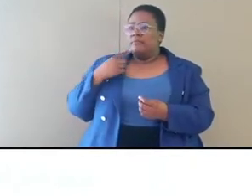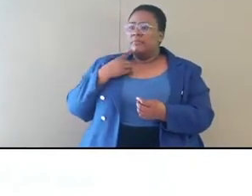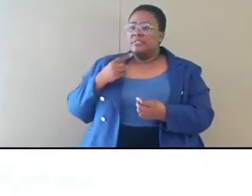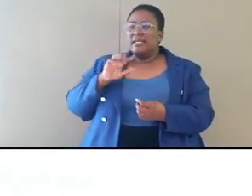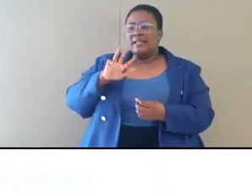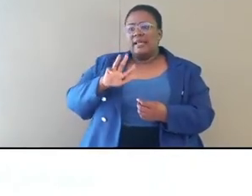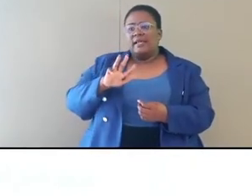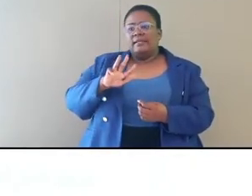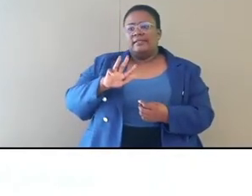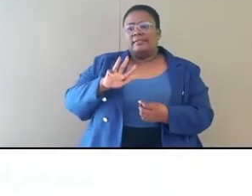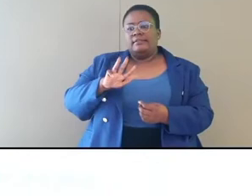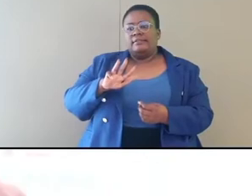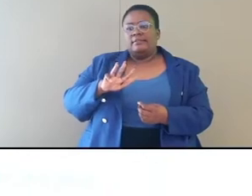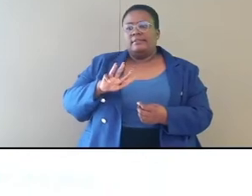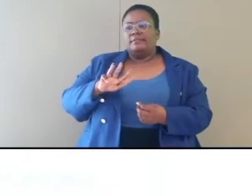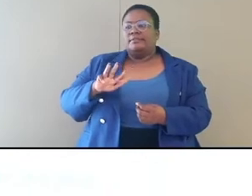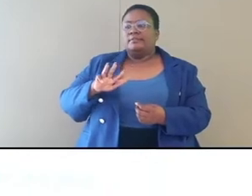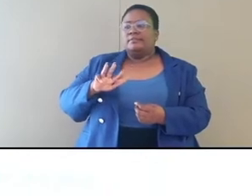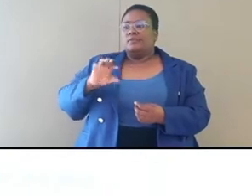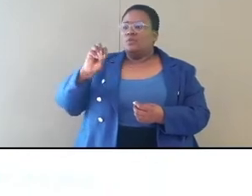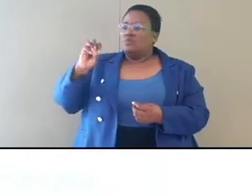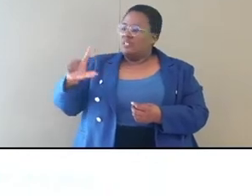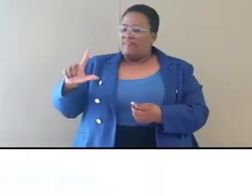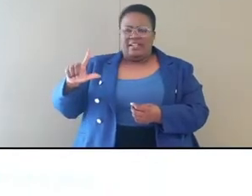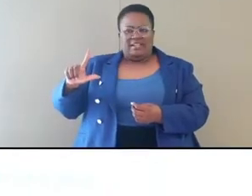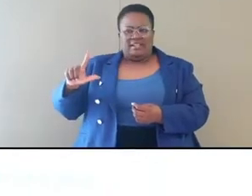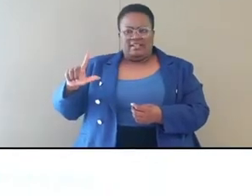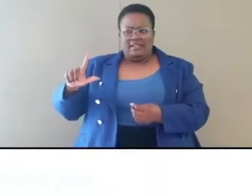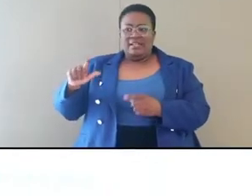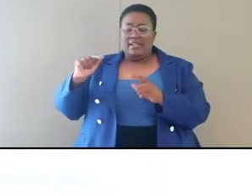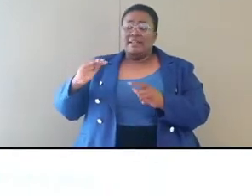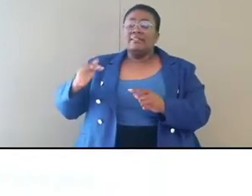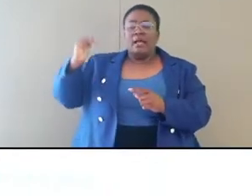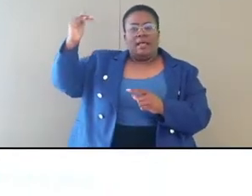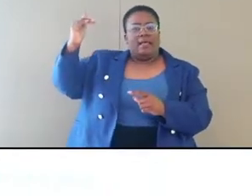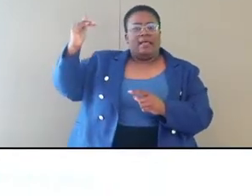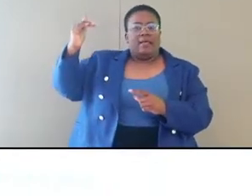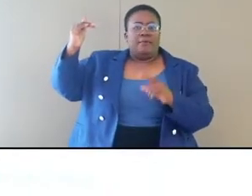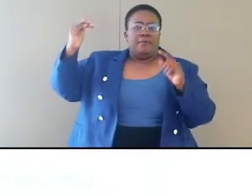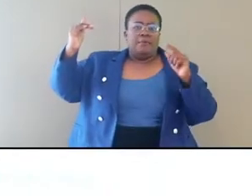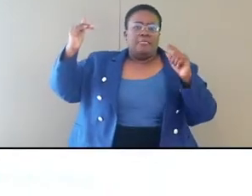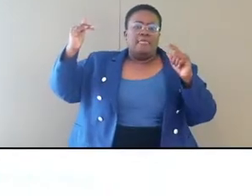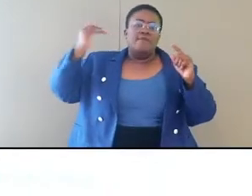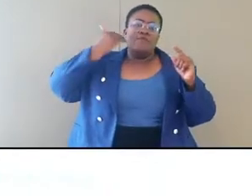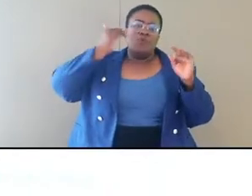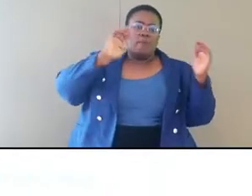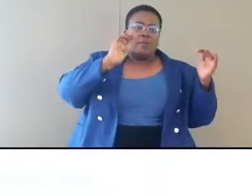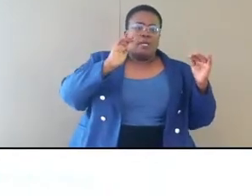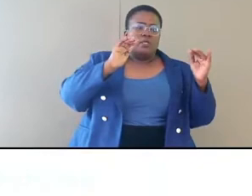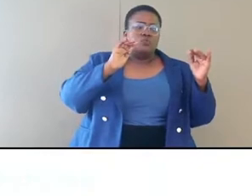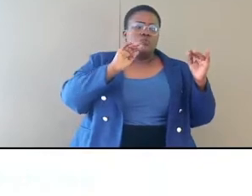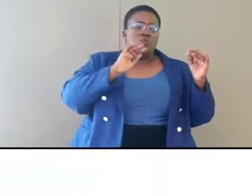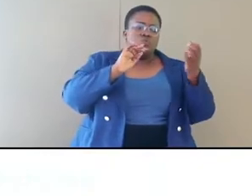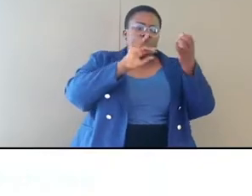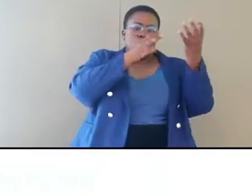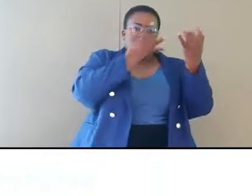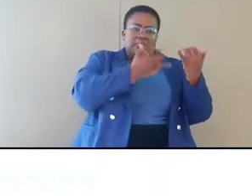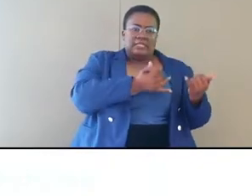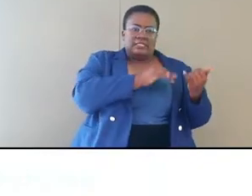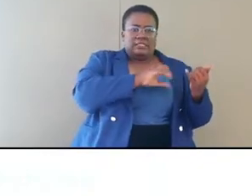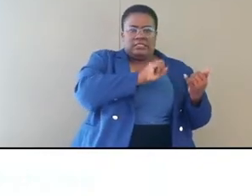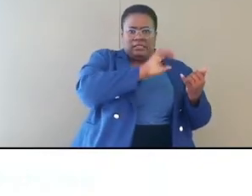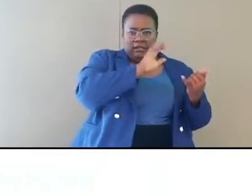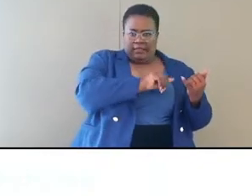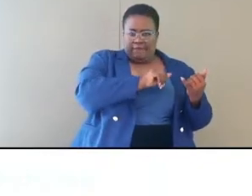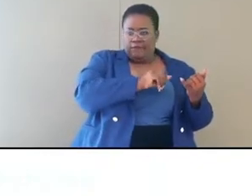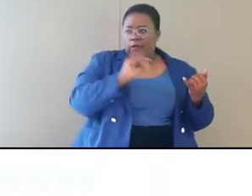907 rand per child per month. So, that's quite a bit higher than the status A rate. So, if we think about increasing the child support grant to the